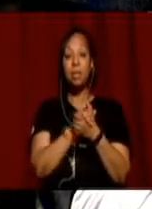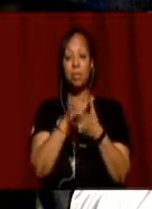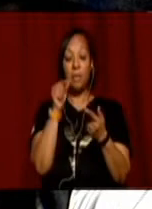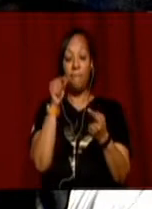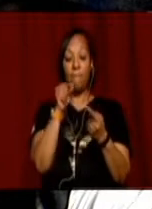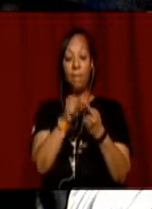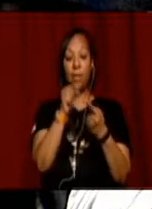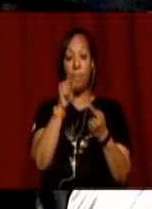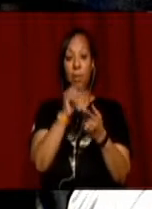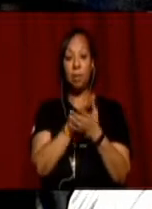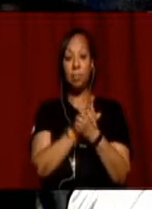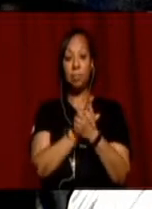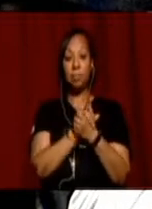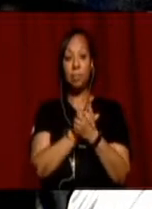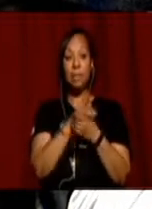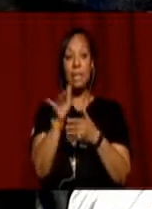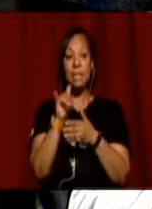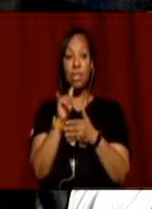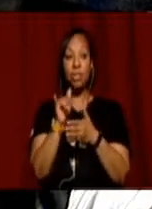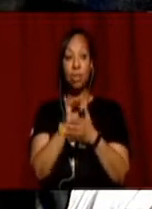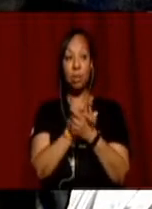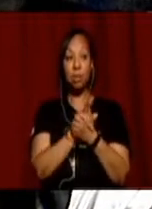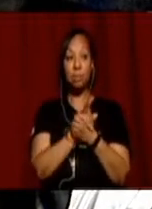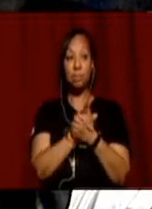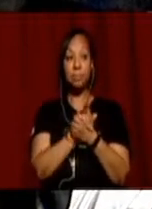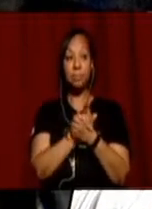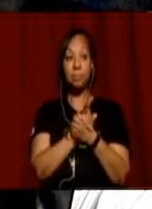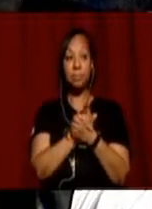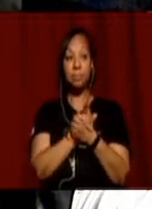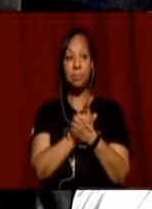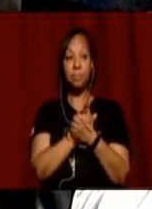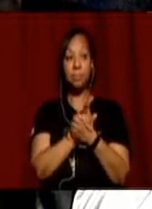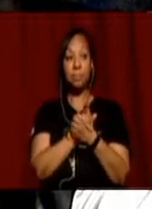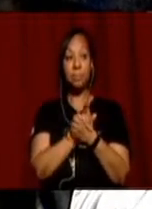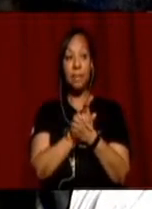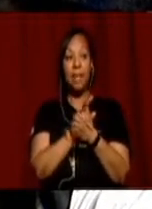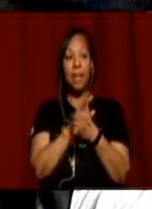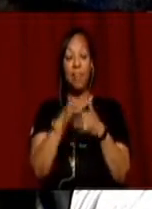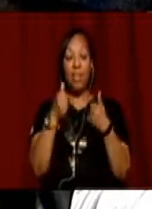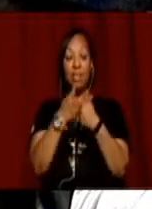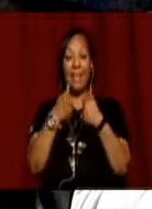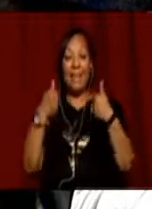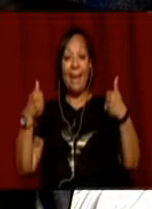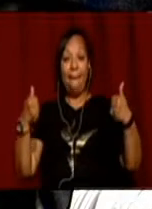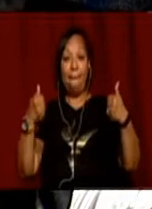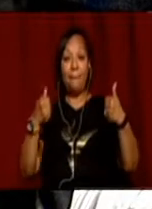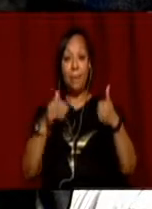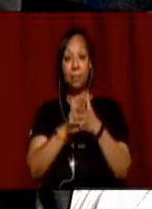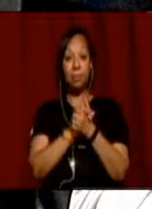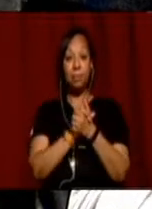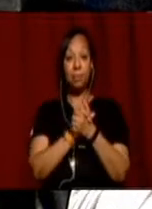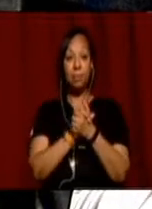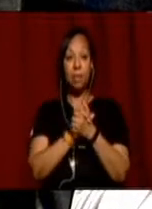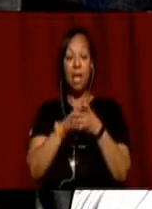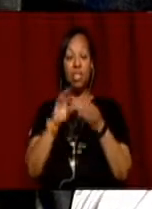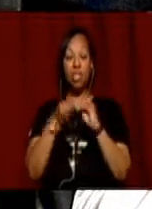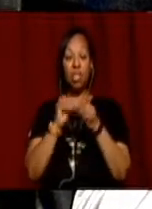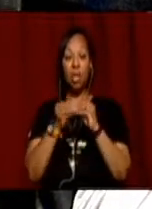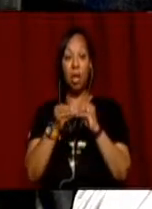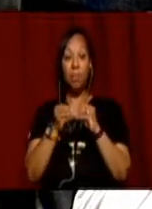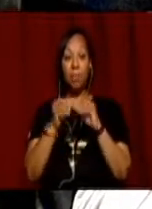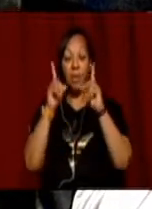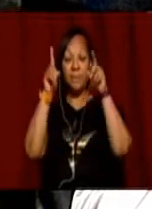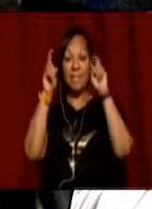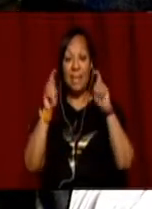prick. Additionally, there's a gap in not just the number of tests that